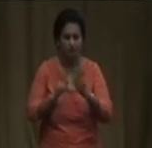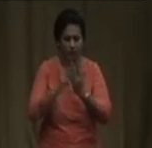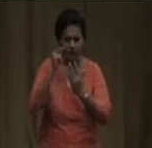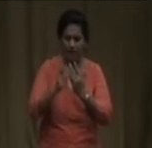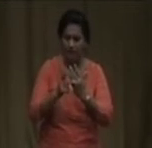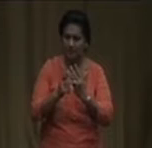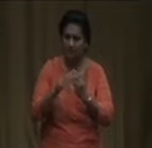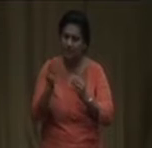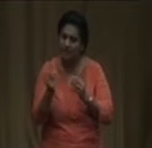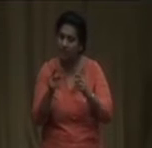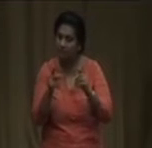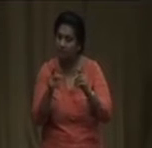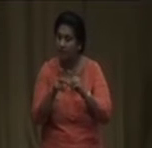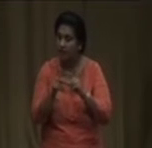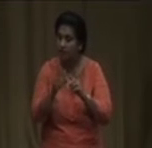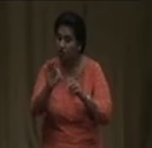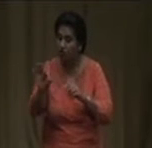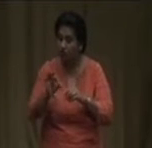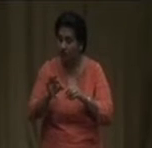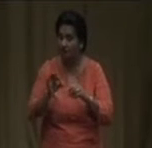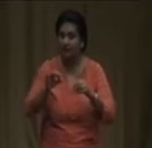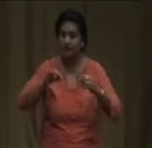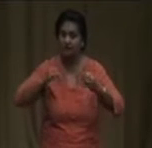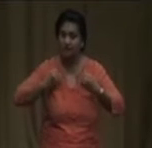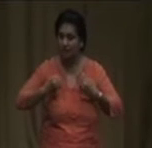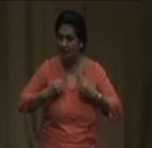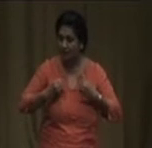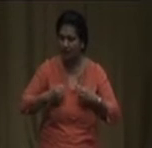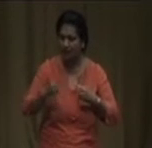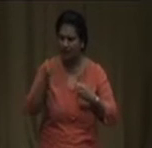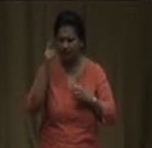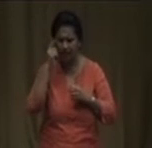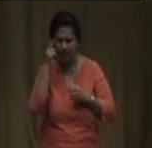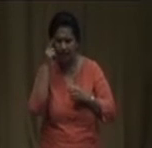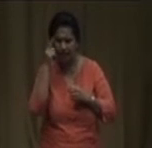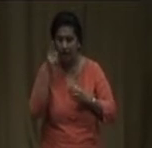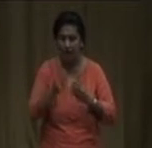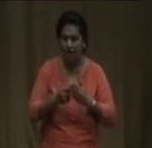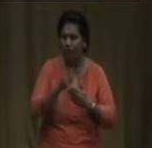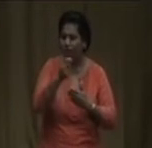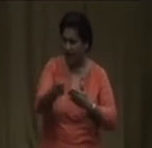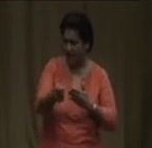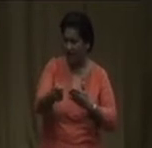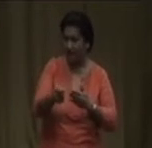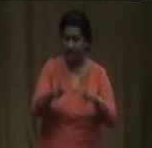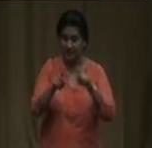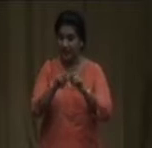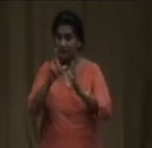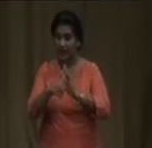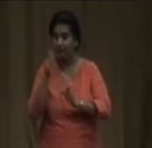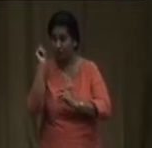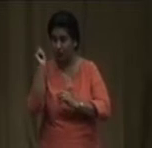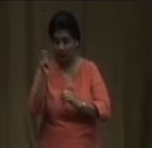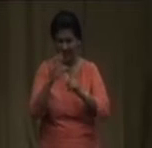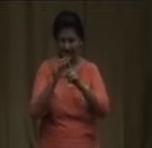partners, although not implemented yet, are thinking about the notion of pay-as-you-go tutorial services. So, for